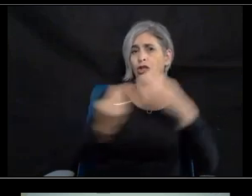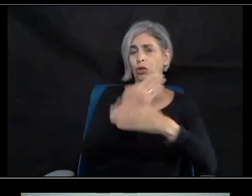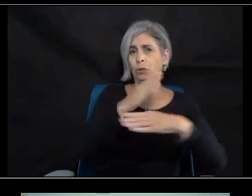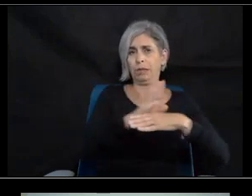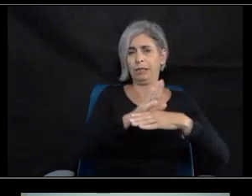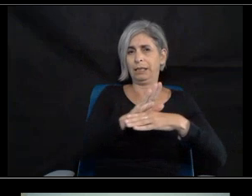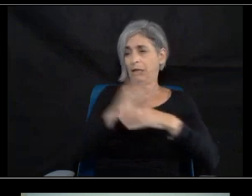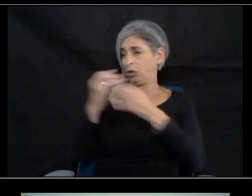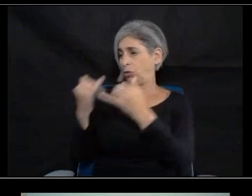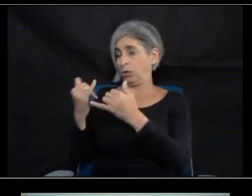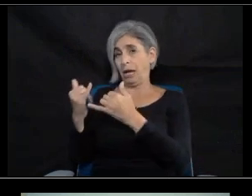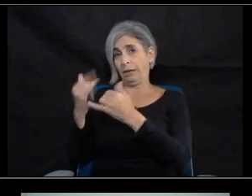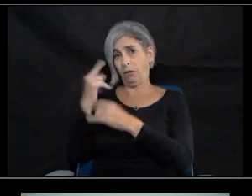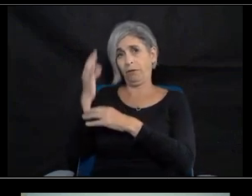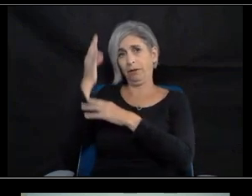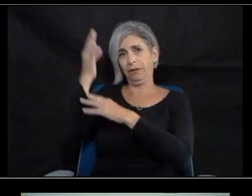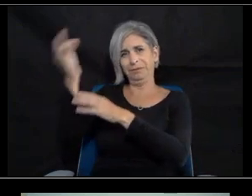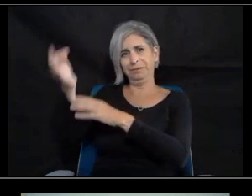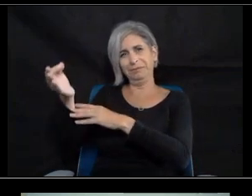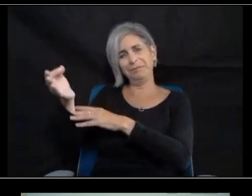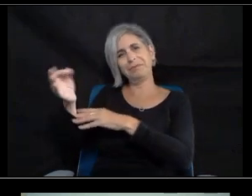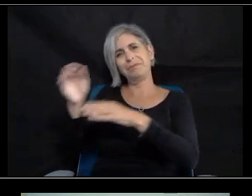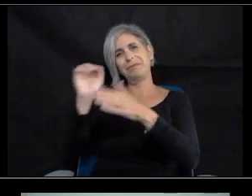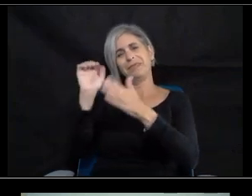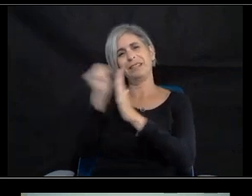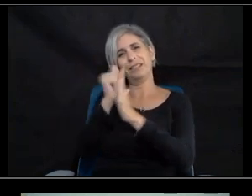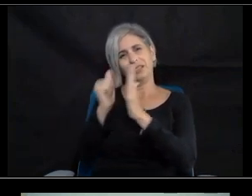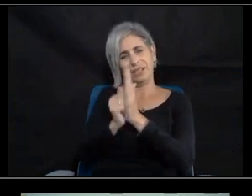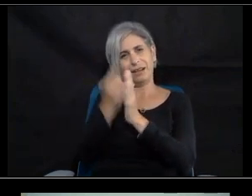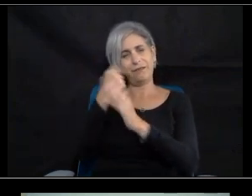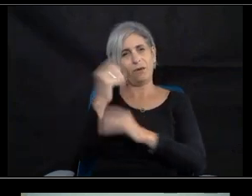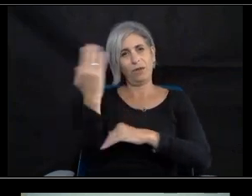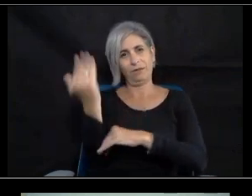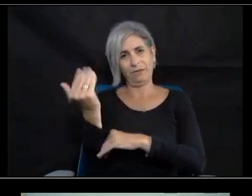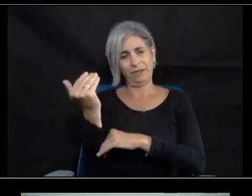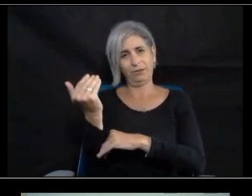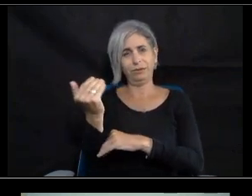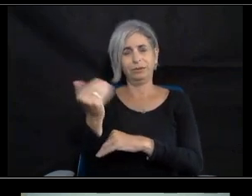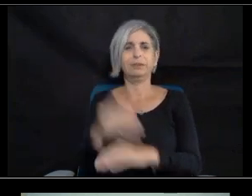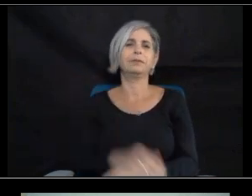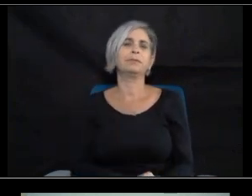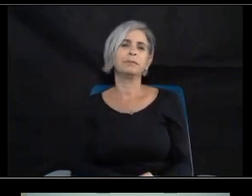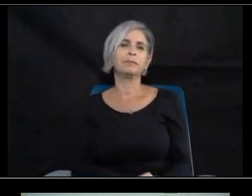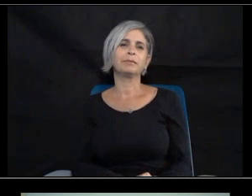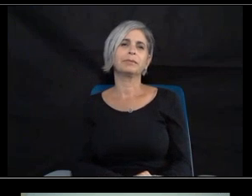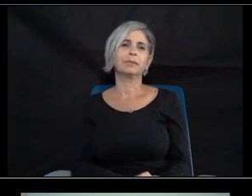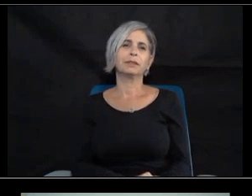tonight's agenda as a future agenda item for the 15th. Okay. To be heard as, okay, regular item.